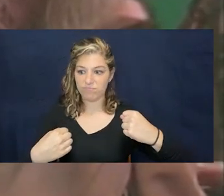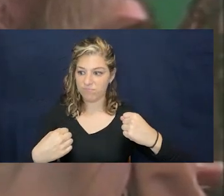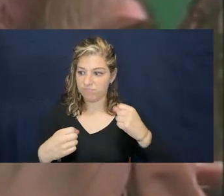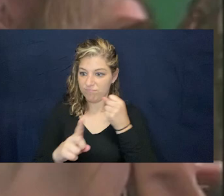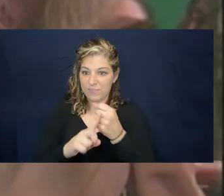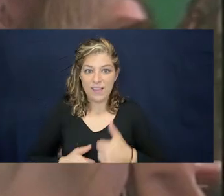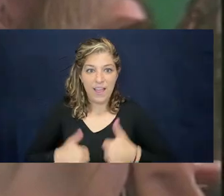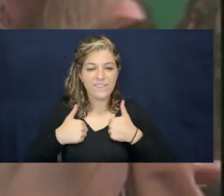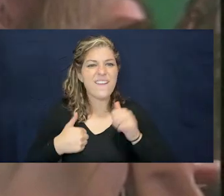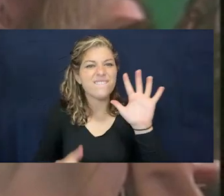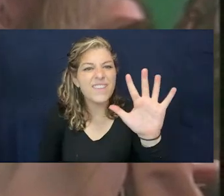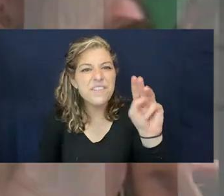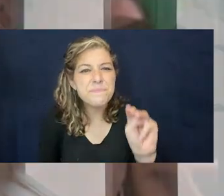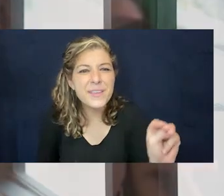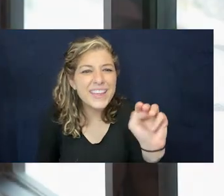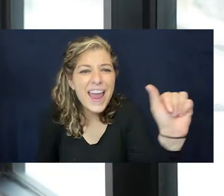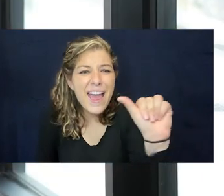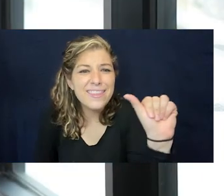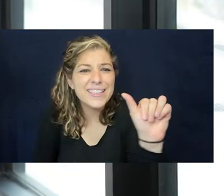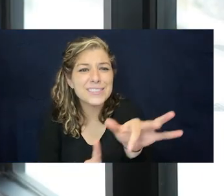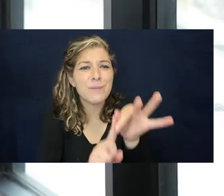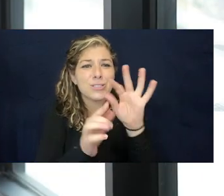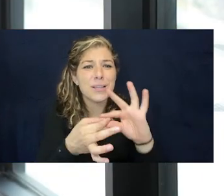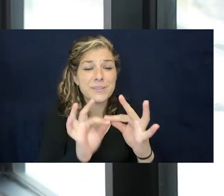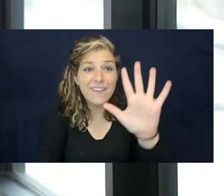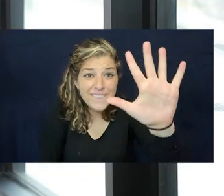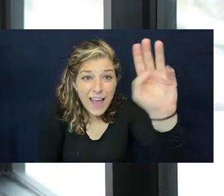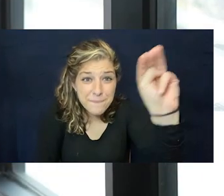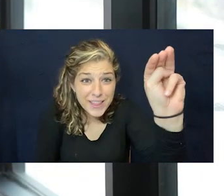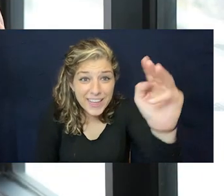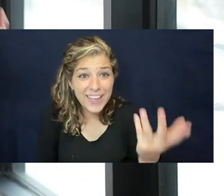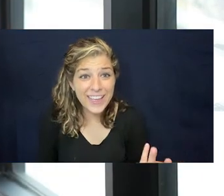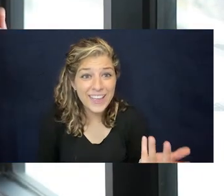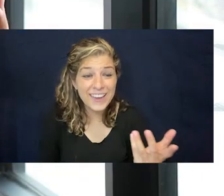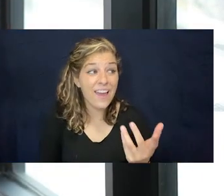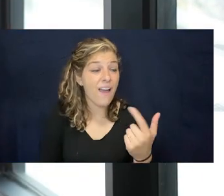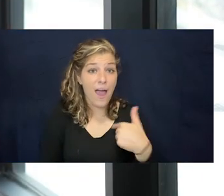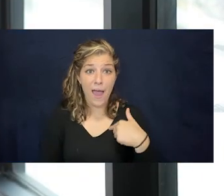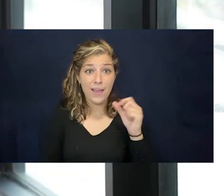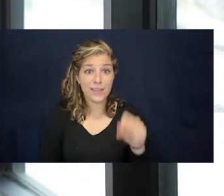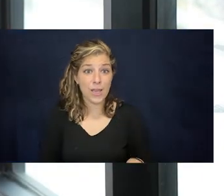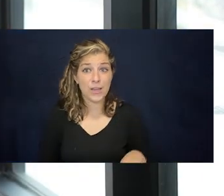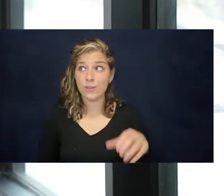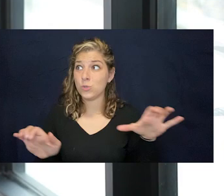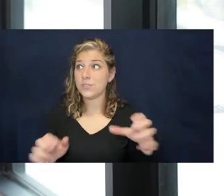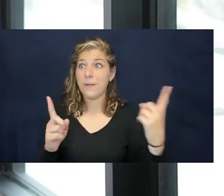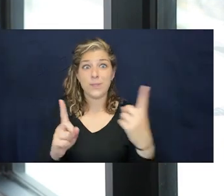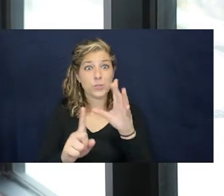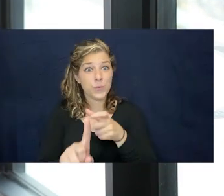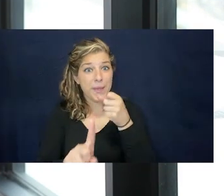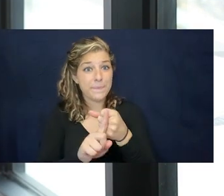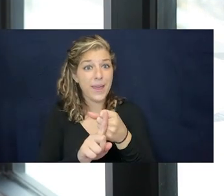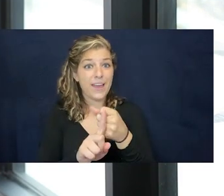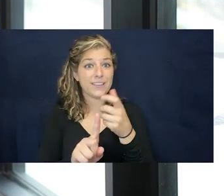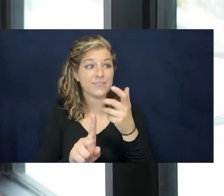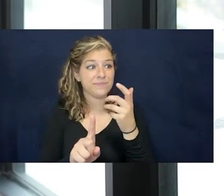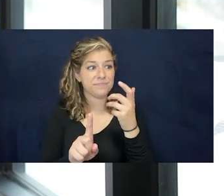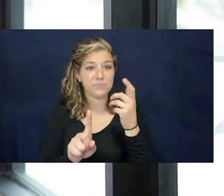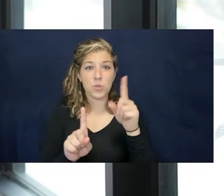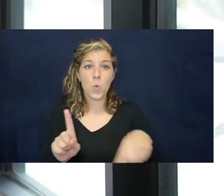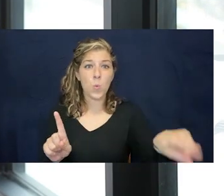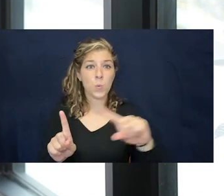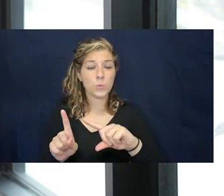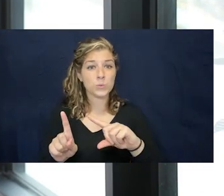bring health into the lives of, we have 5 million athletes in Special Olympics. And the fact that I could